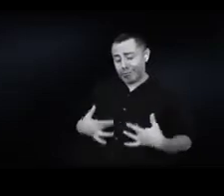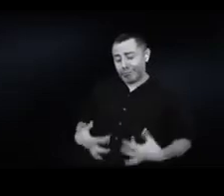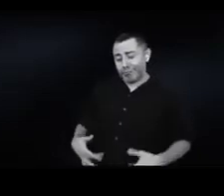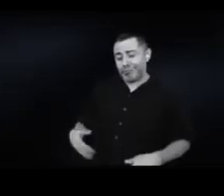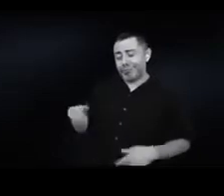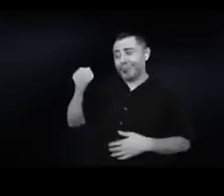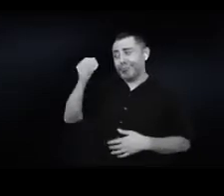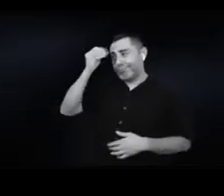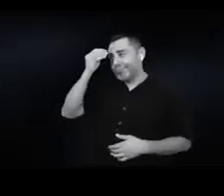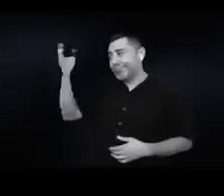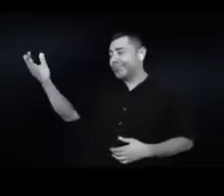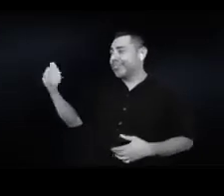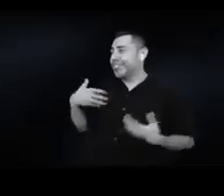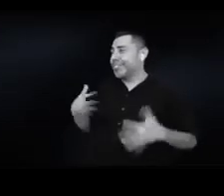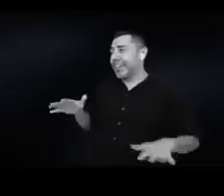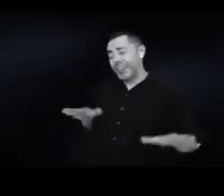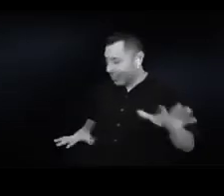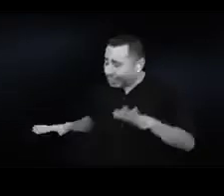loving you.